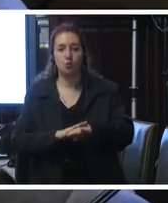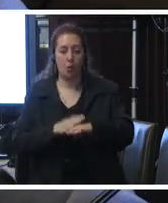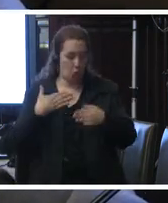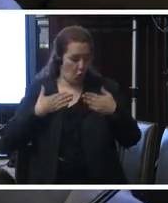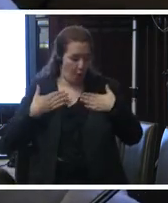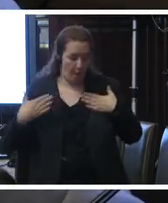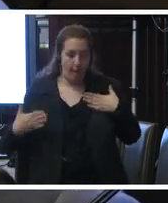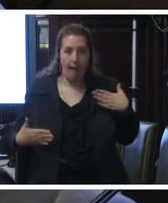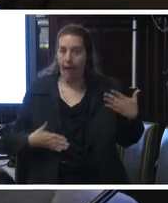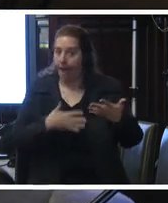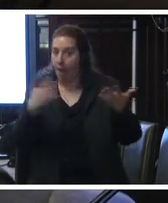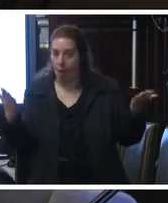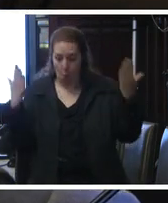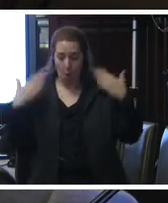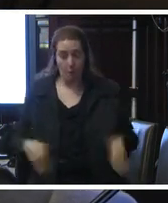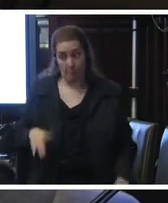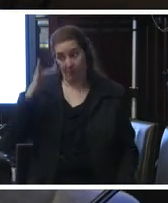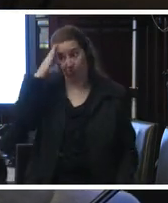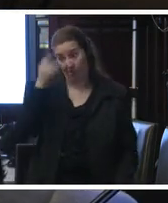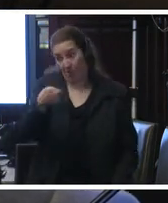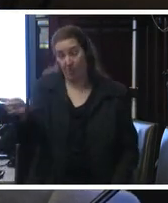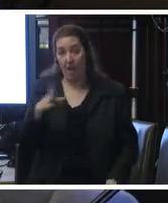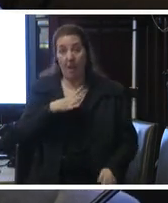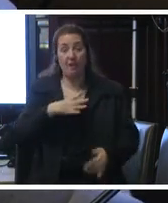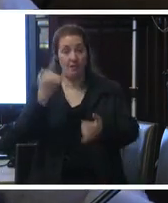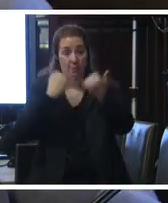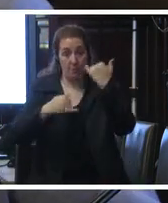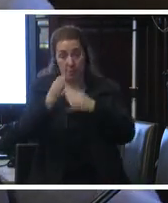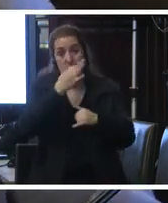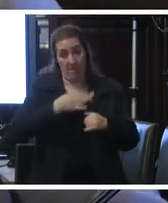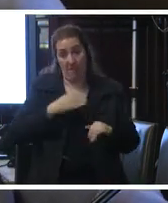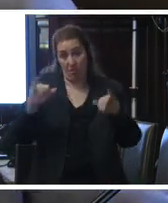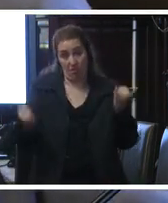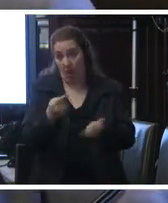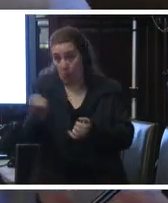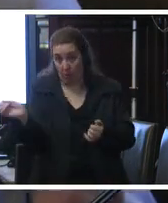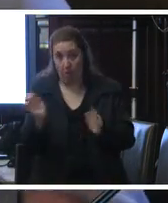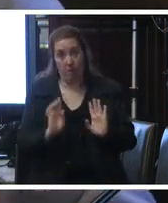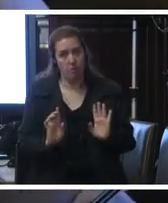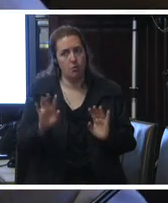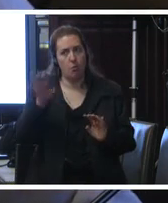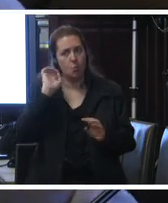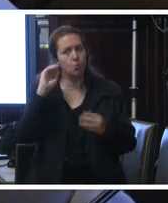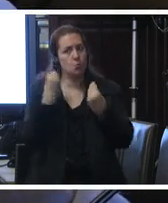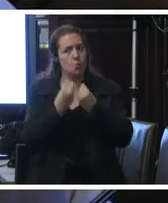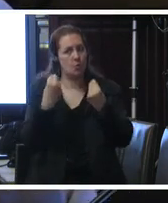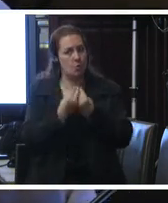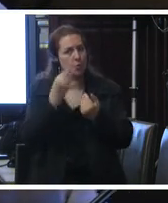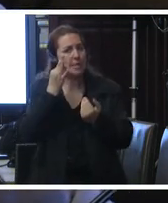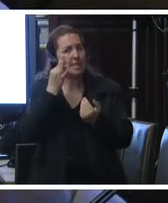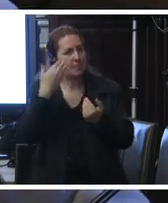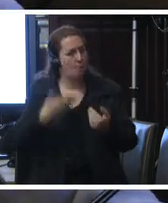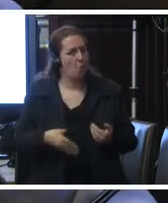have that information because you told me. And I heard from lots of testimonies of women who had gone